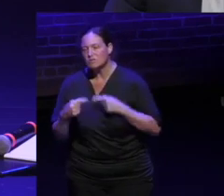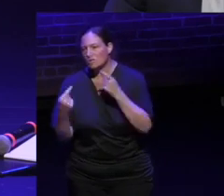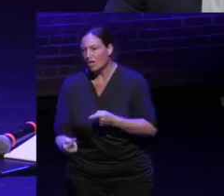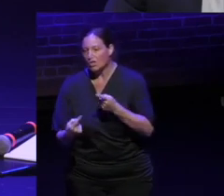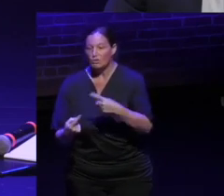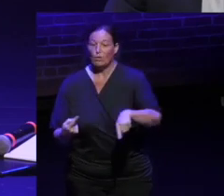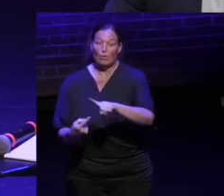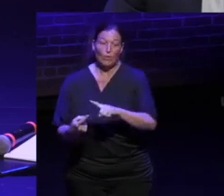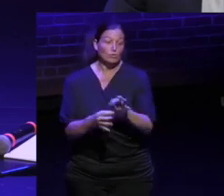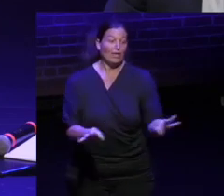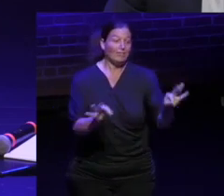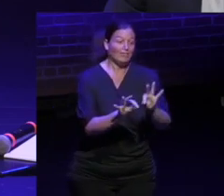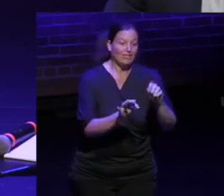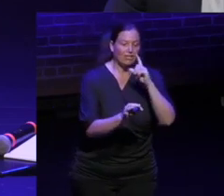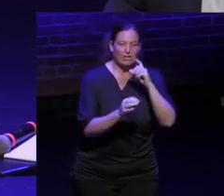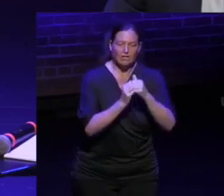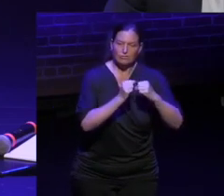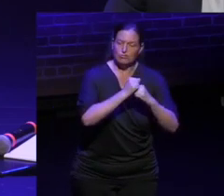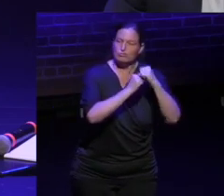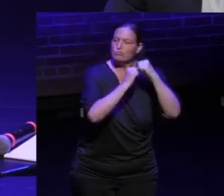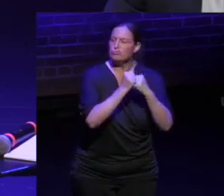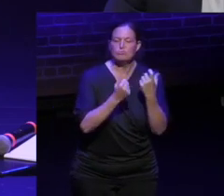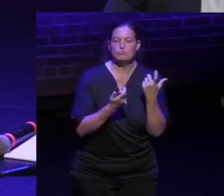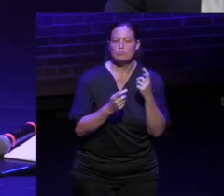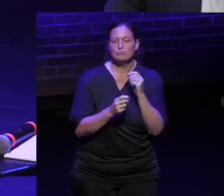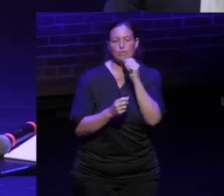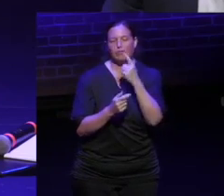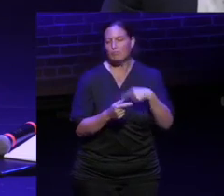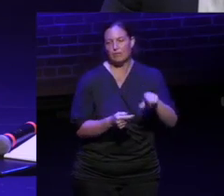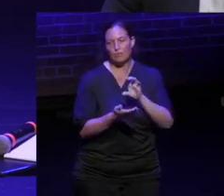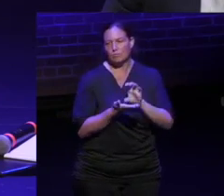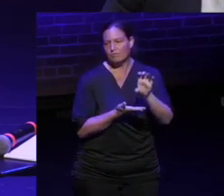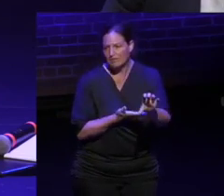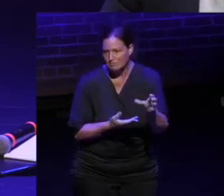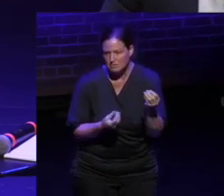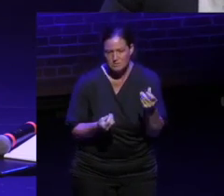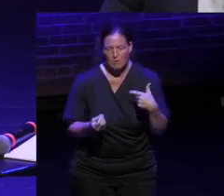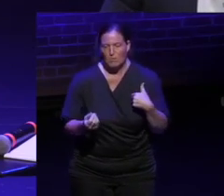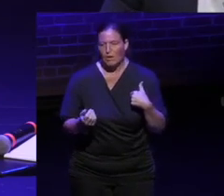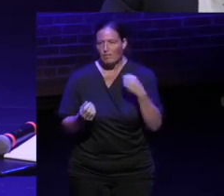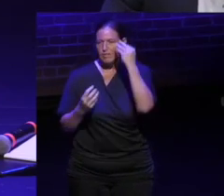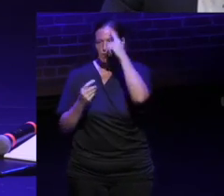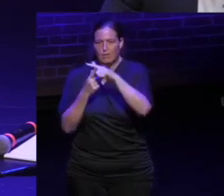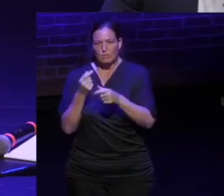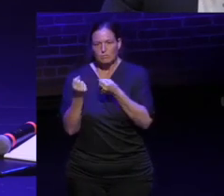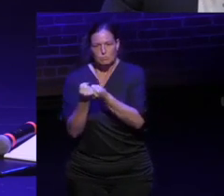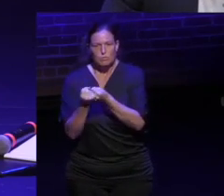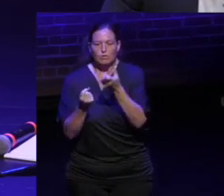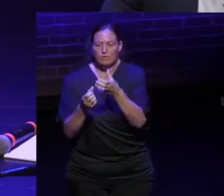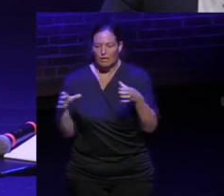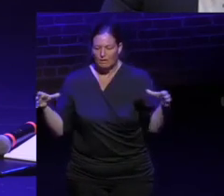things that are vital, like our infrastructure, we haven't even been making those investments. So the way I think about supporting the